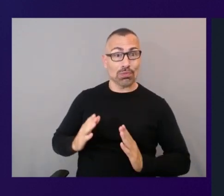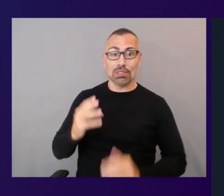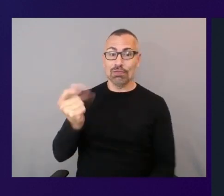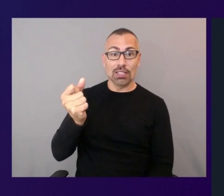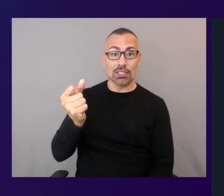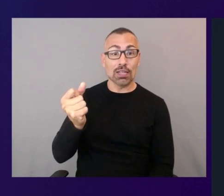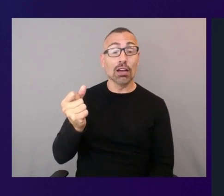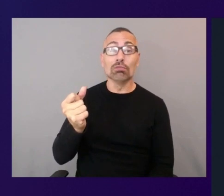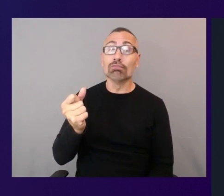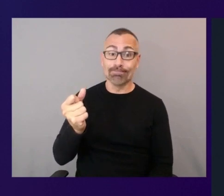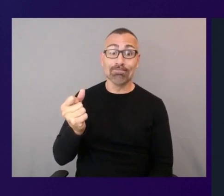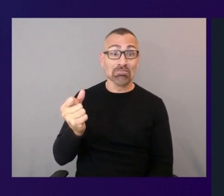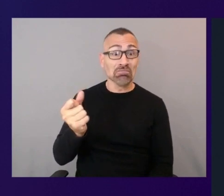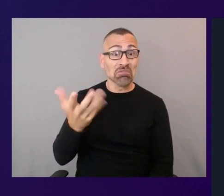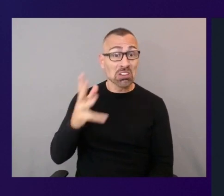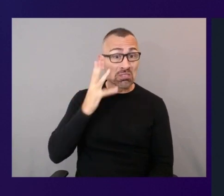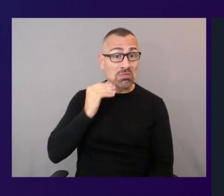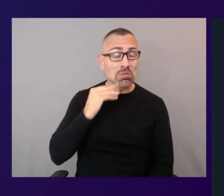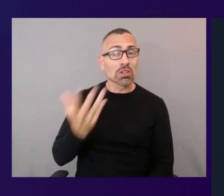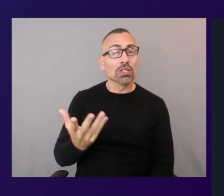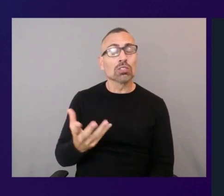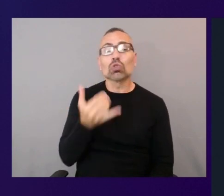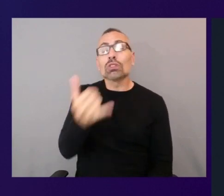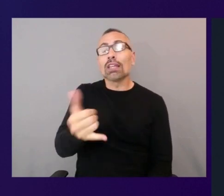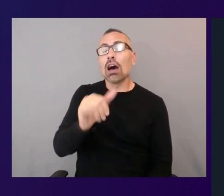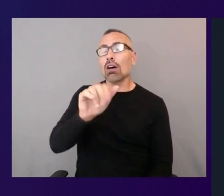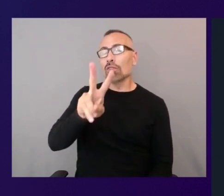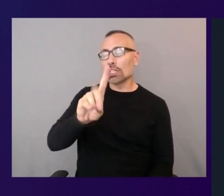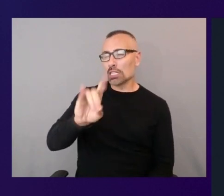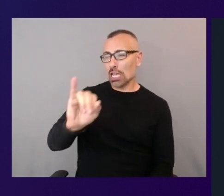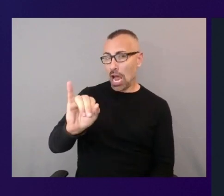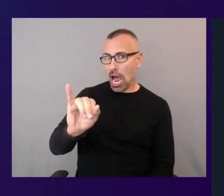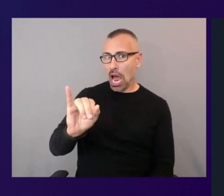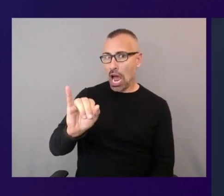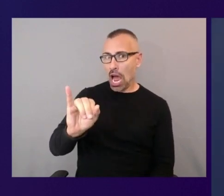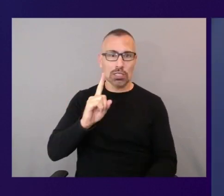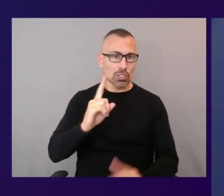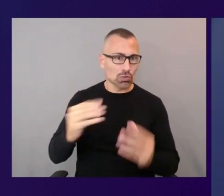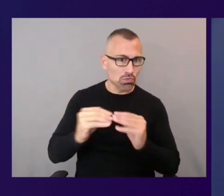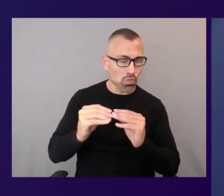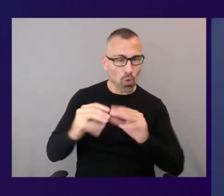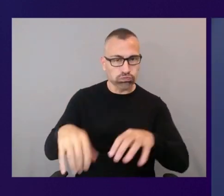of accelerated adoption over the last several years, and we're very flattered.